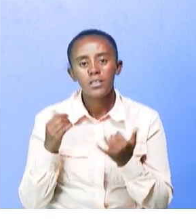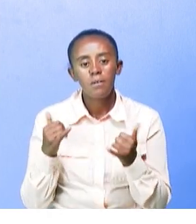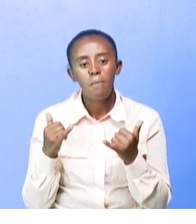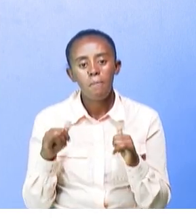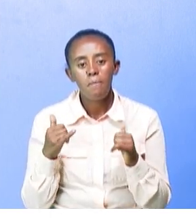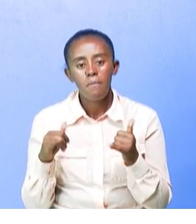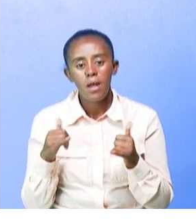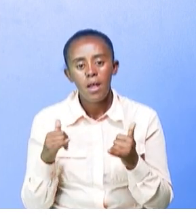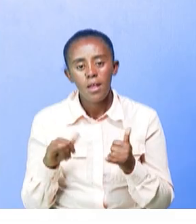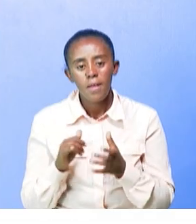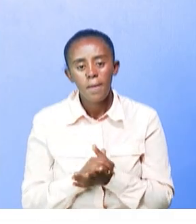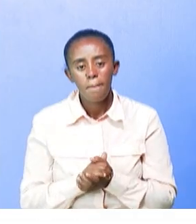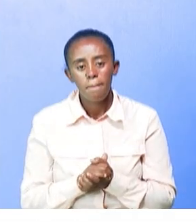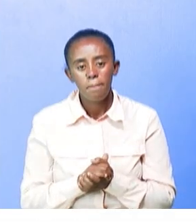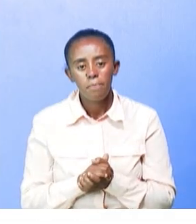had